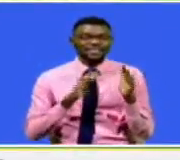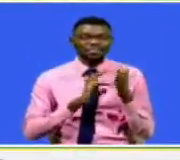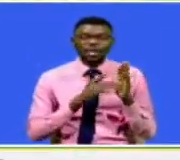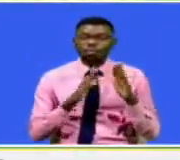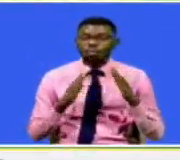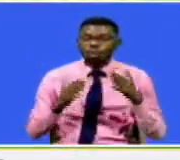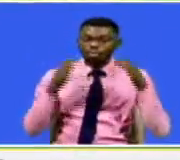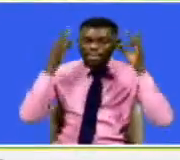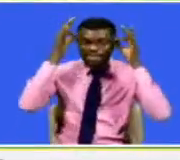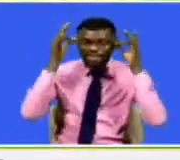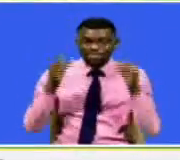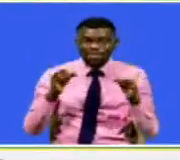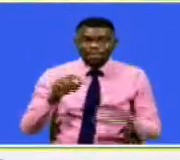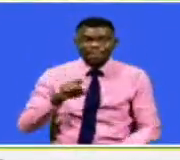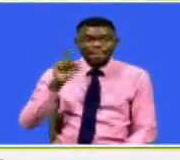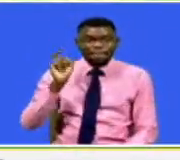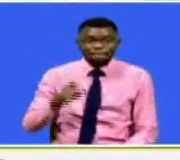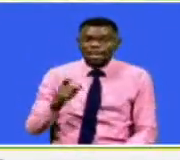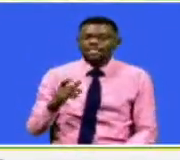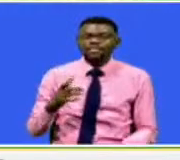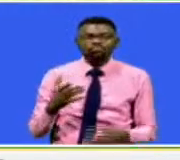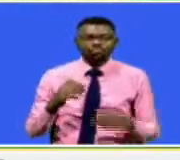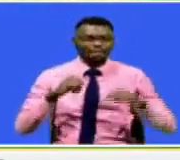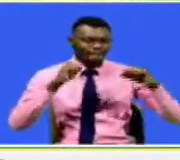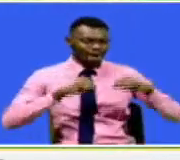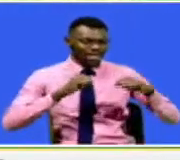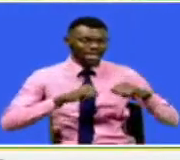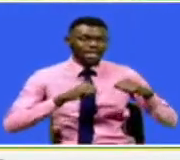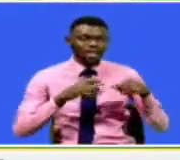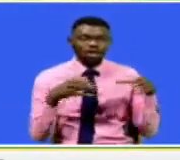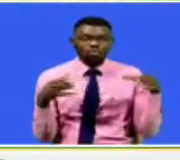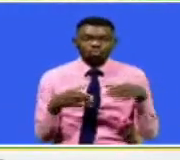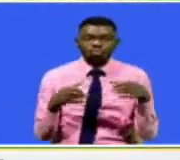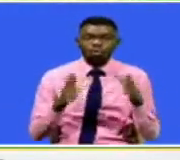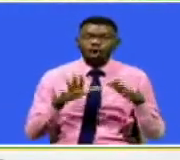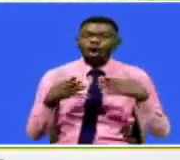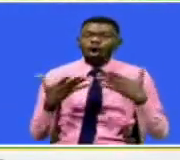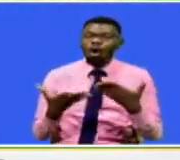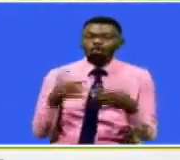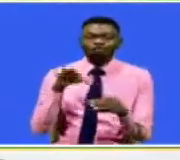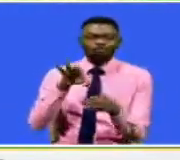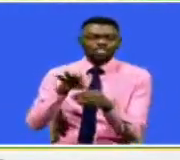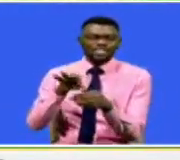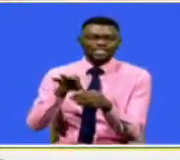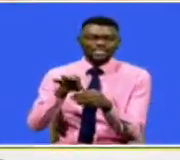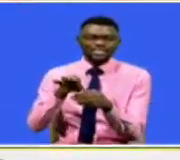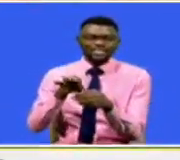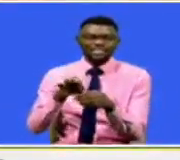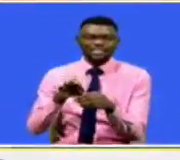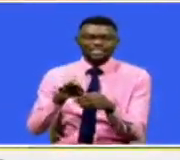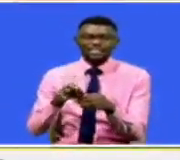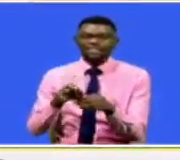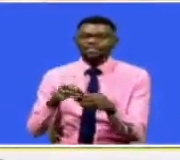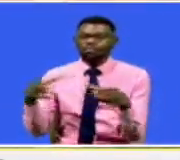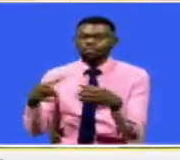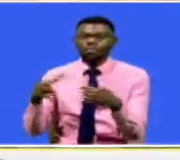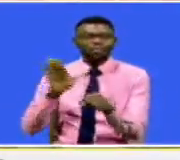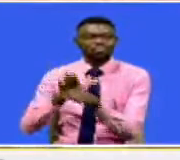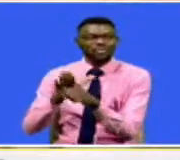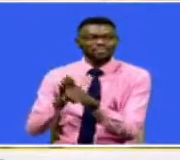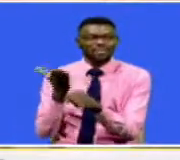decisions must be taken either by consensus or by a vote of the majority. The